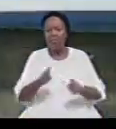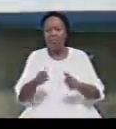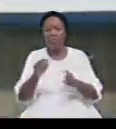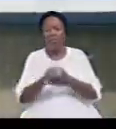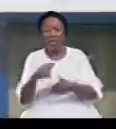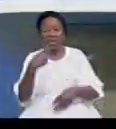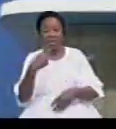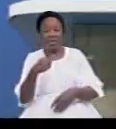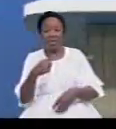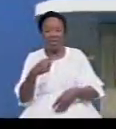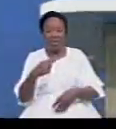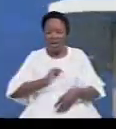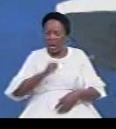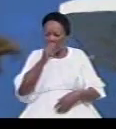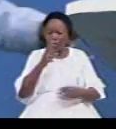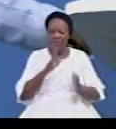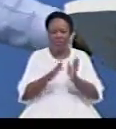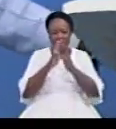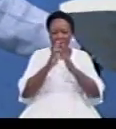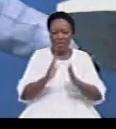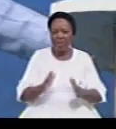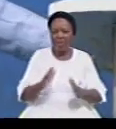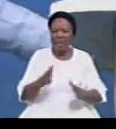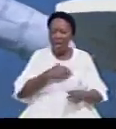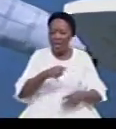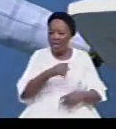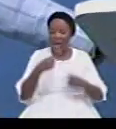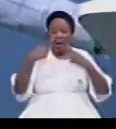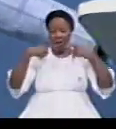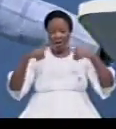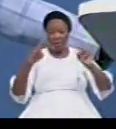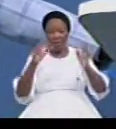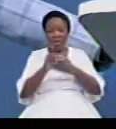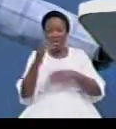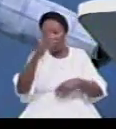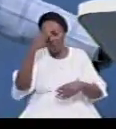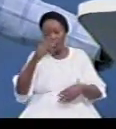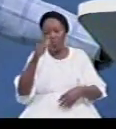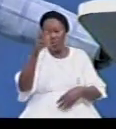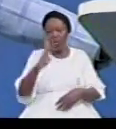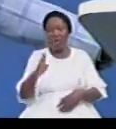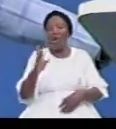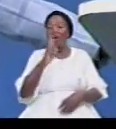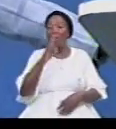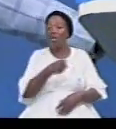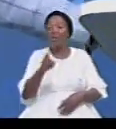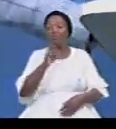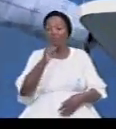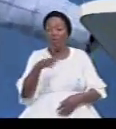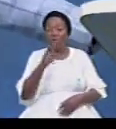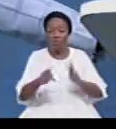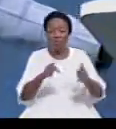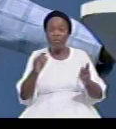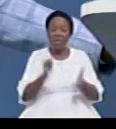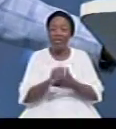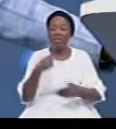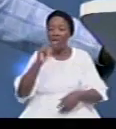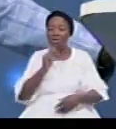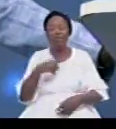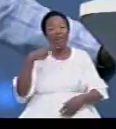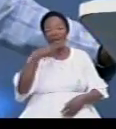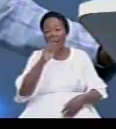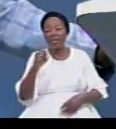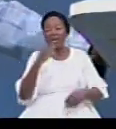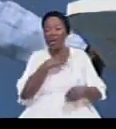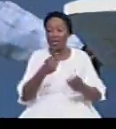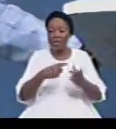that I'm a Christian and they profess that they know God, are they not the people that tell us lies, the